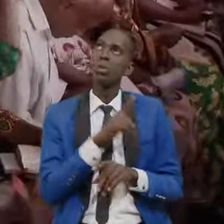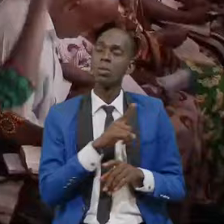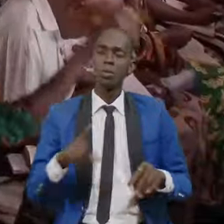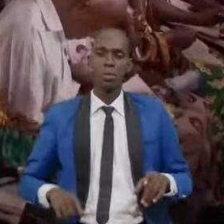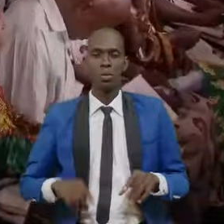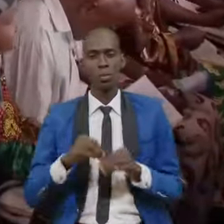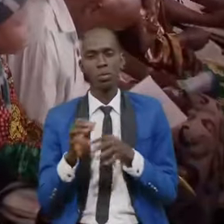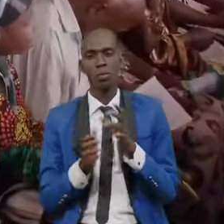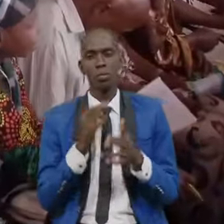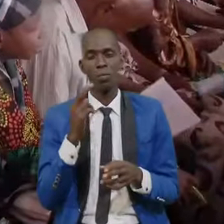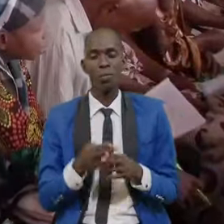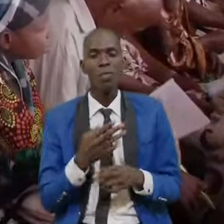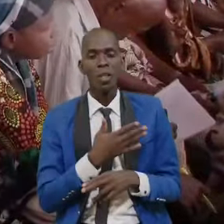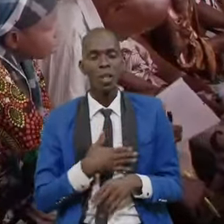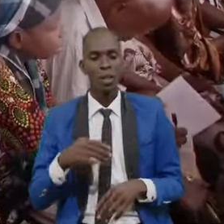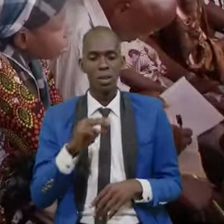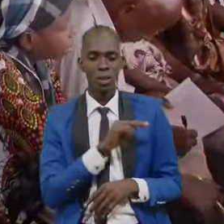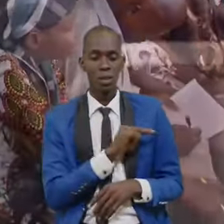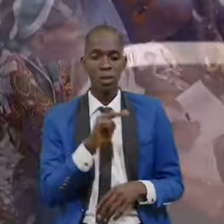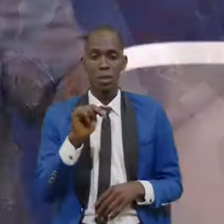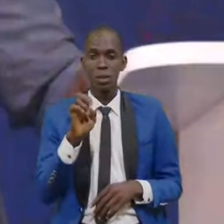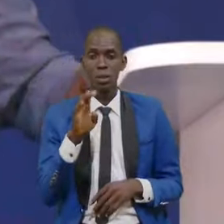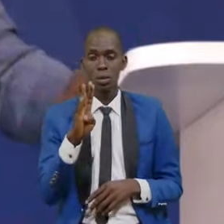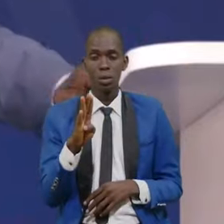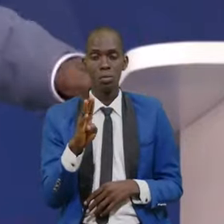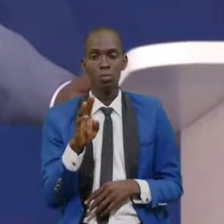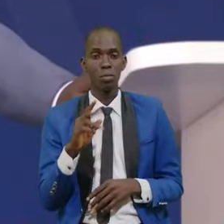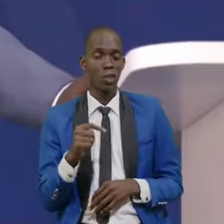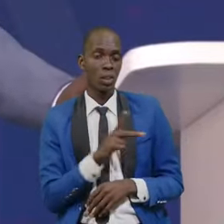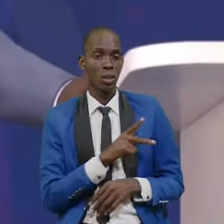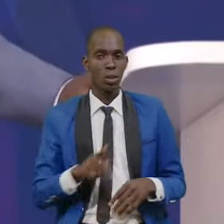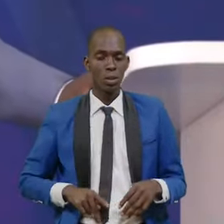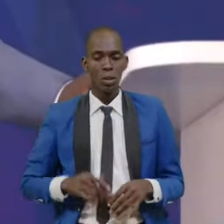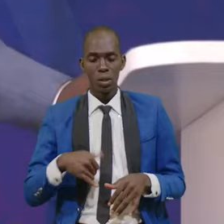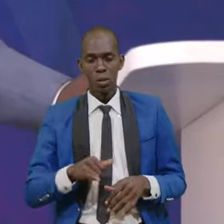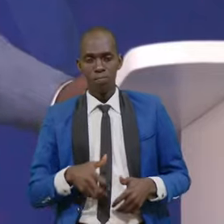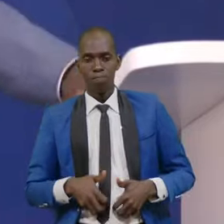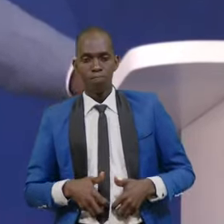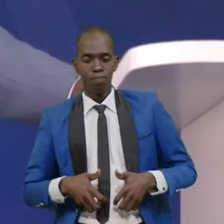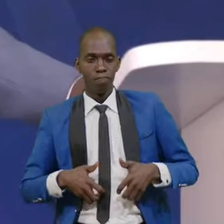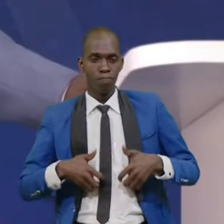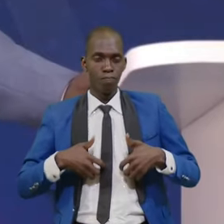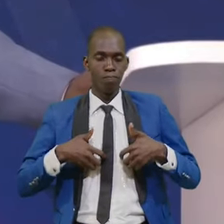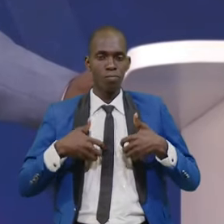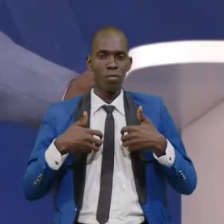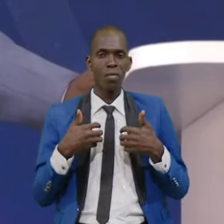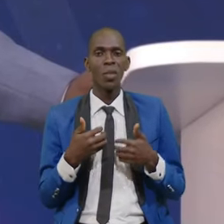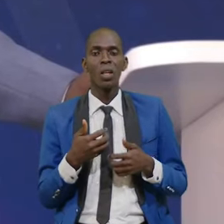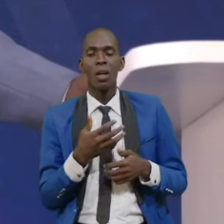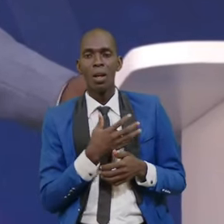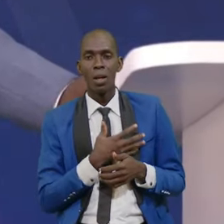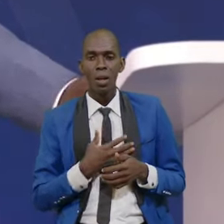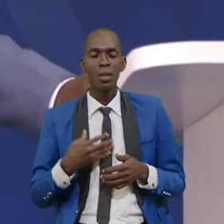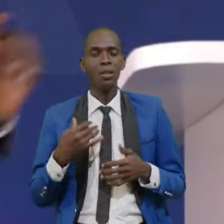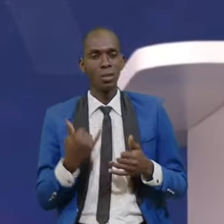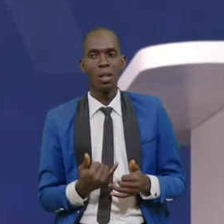And Nebuchadnezzar, he was still kind of fuming and rejoicing in his